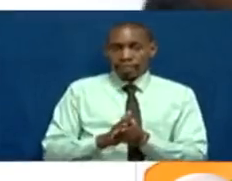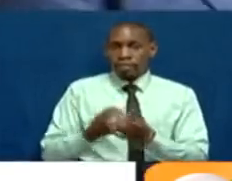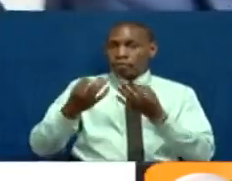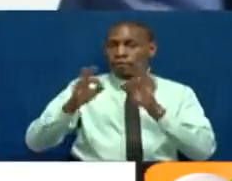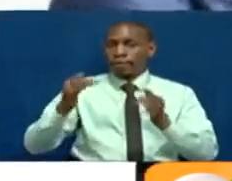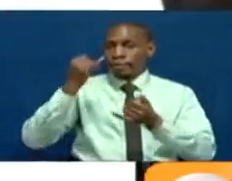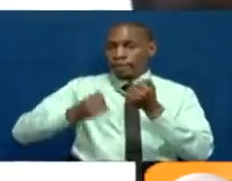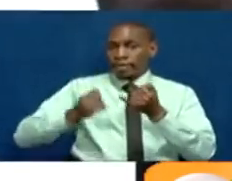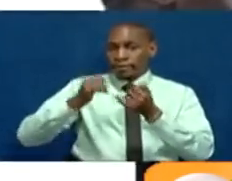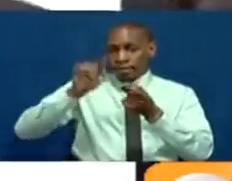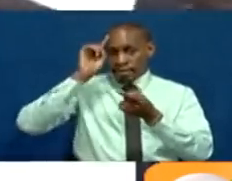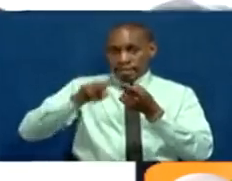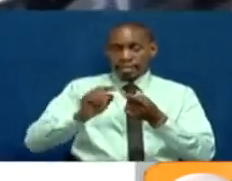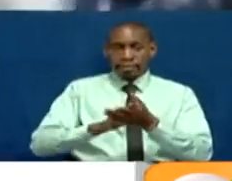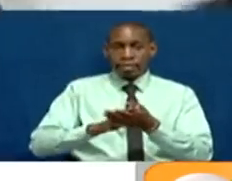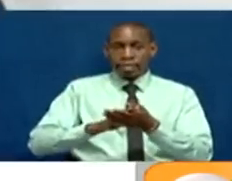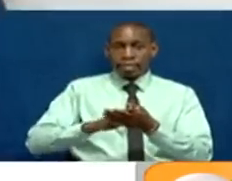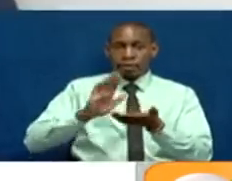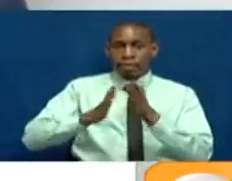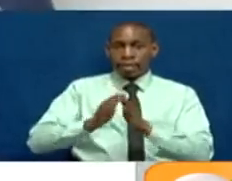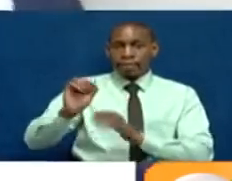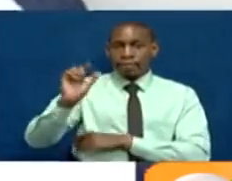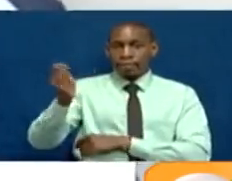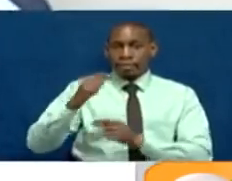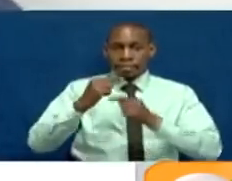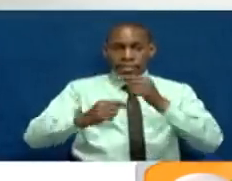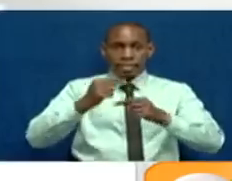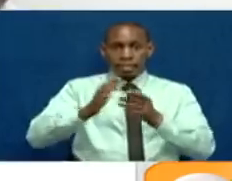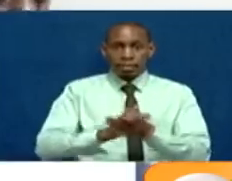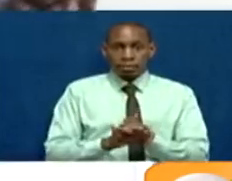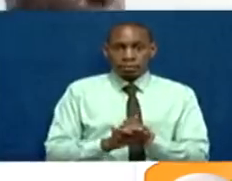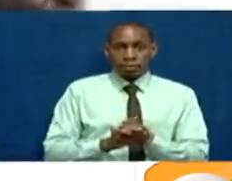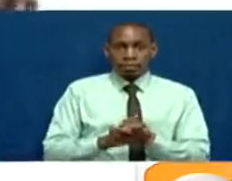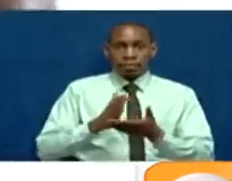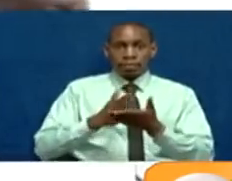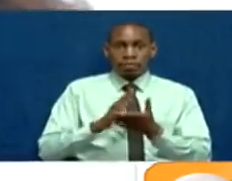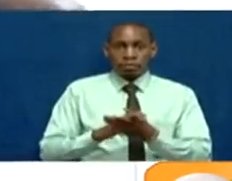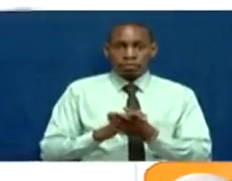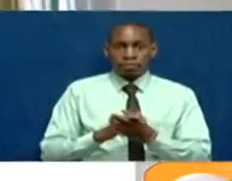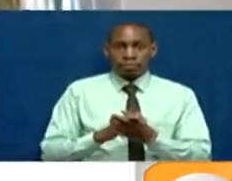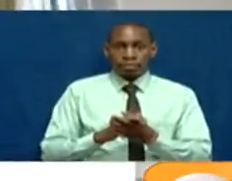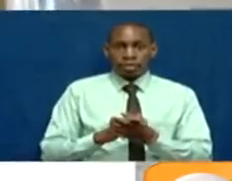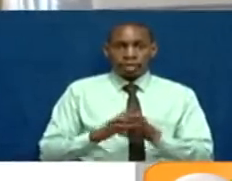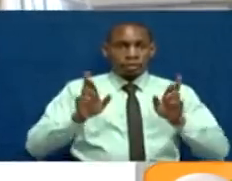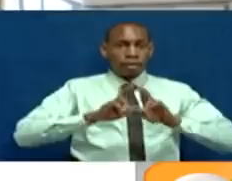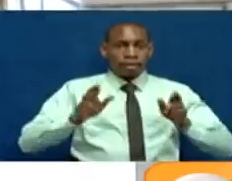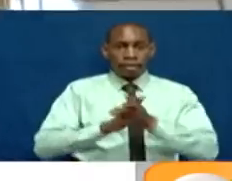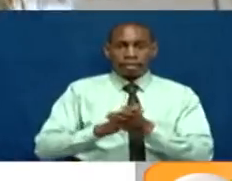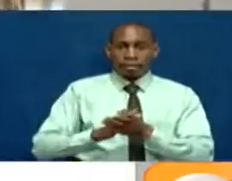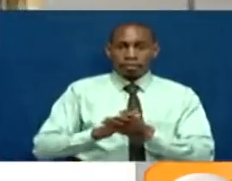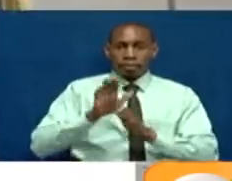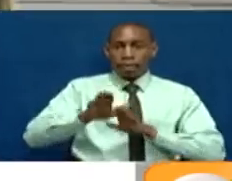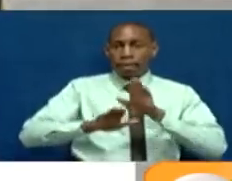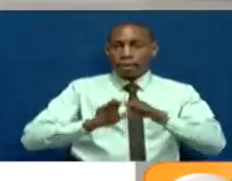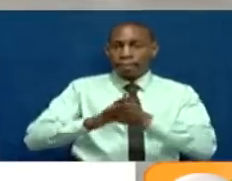again, his ambitions to become the fifth president unwavering. He loosened the knot around his neck as he took the stairs to the